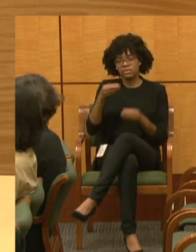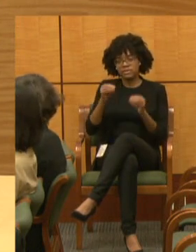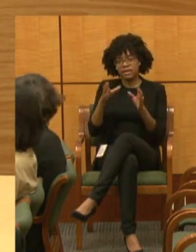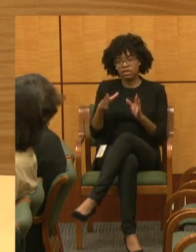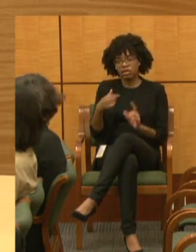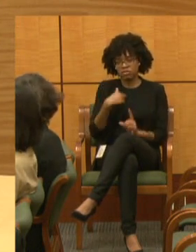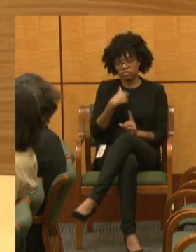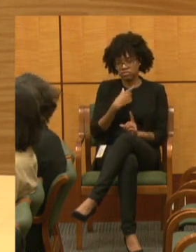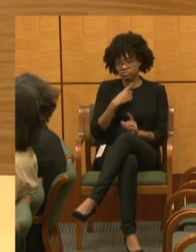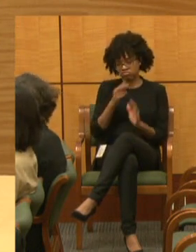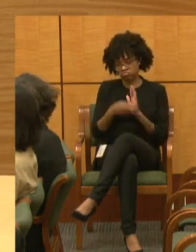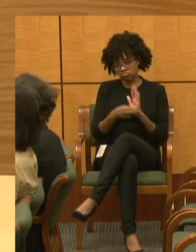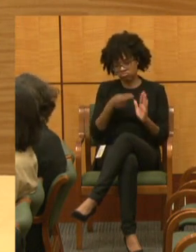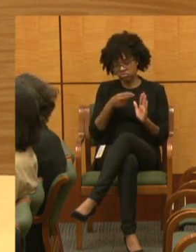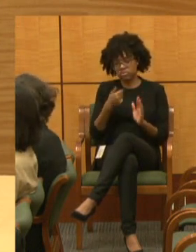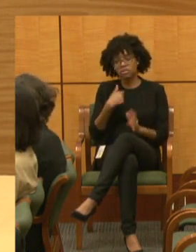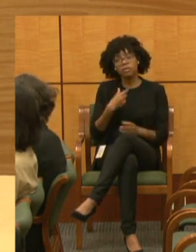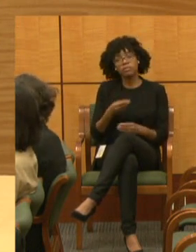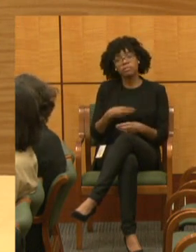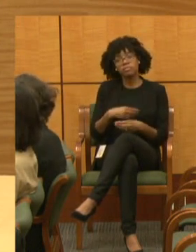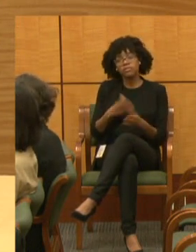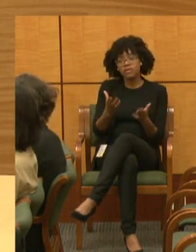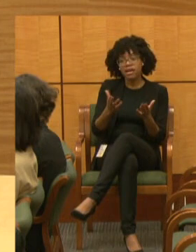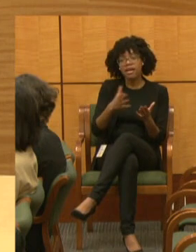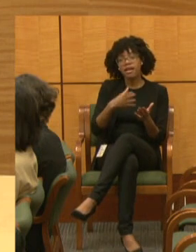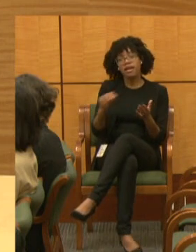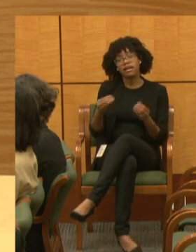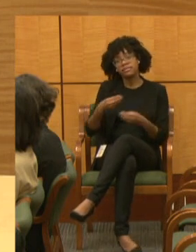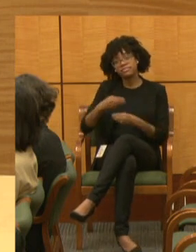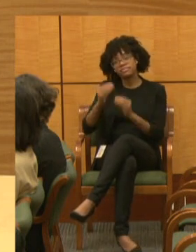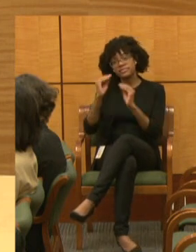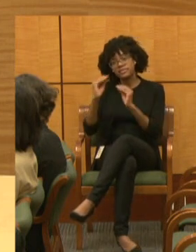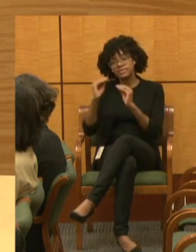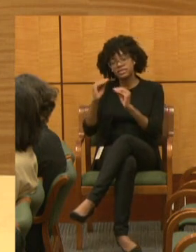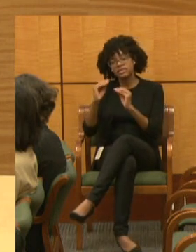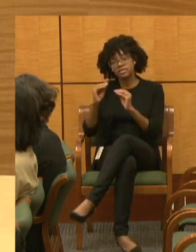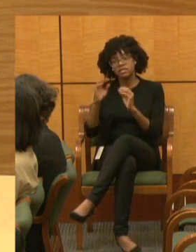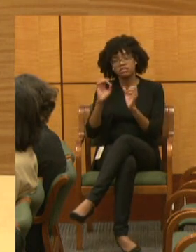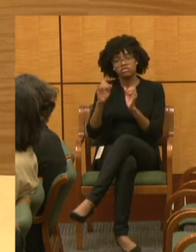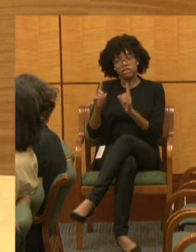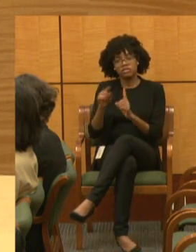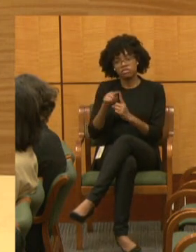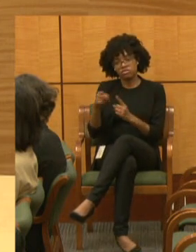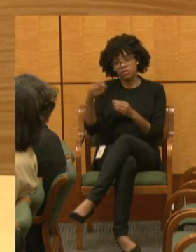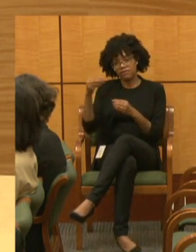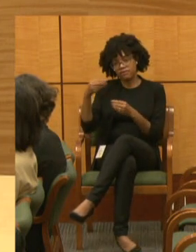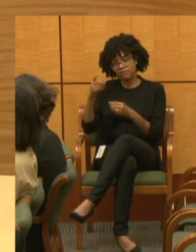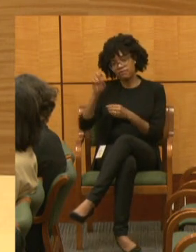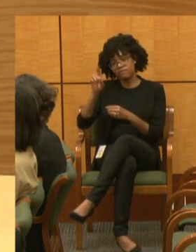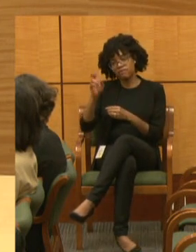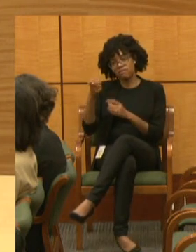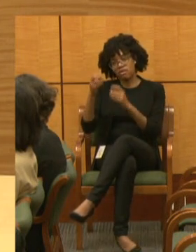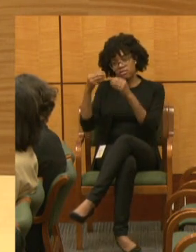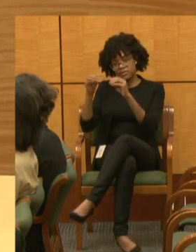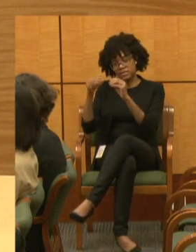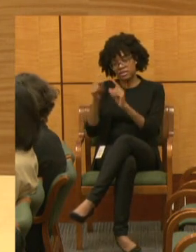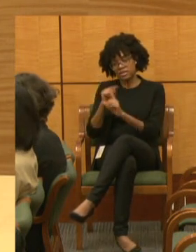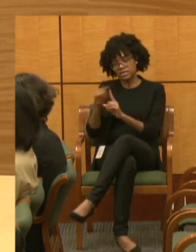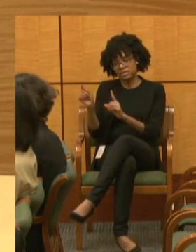provide education and are a technical resource to pharmacies that specialize in